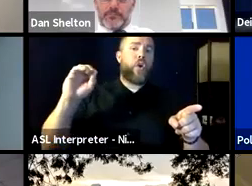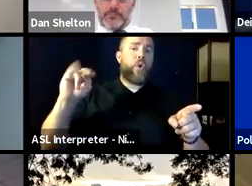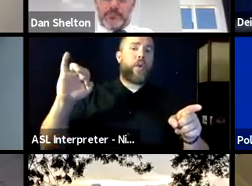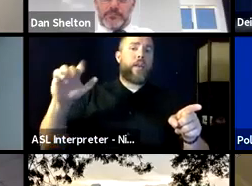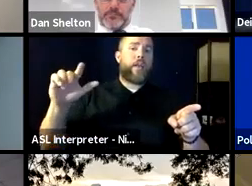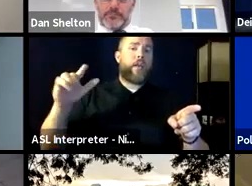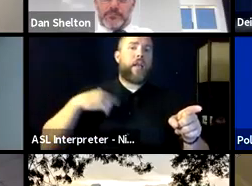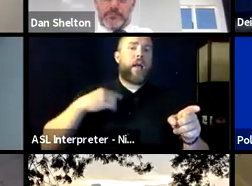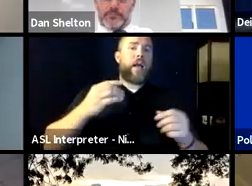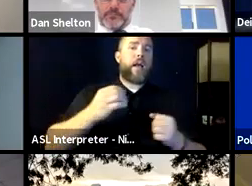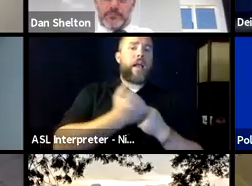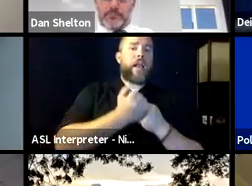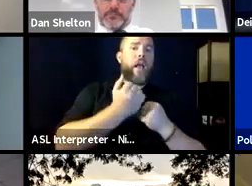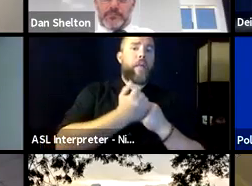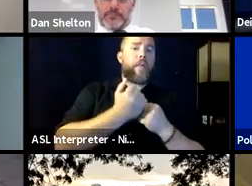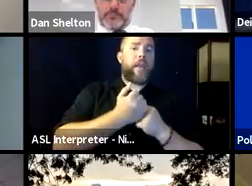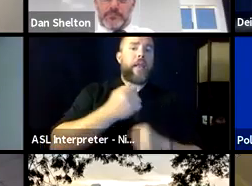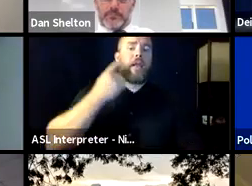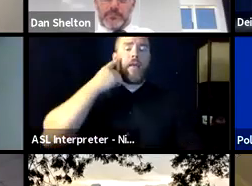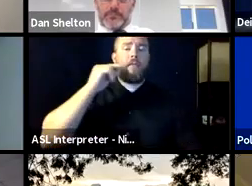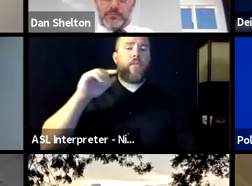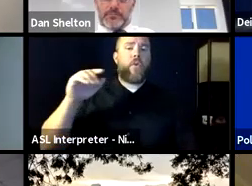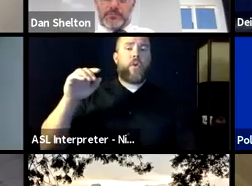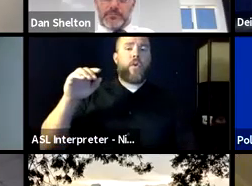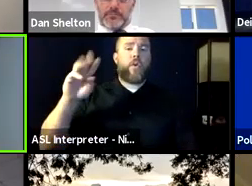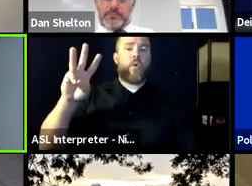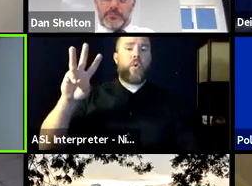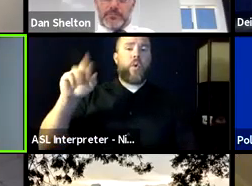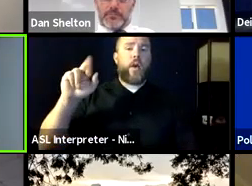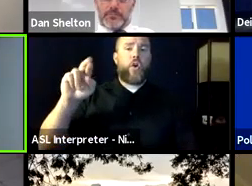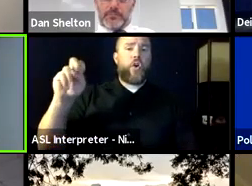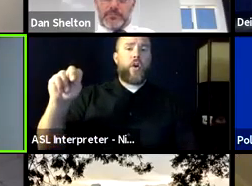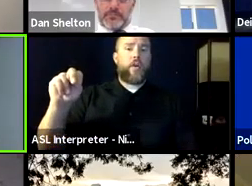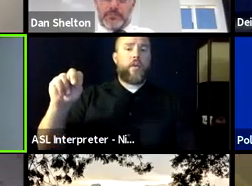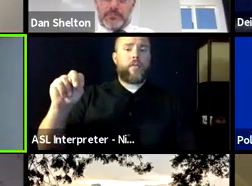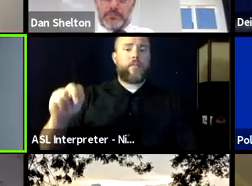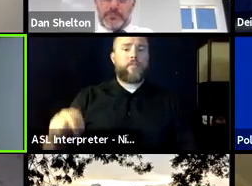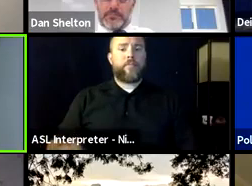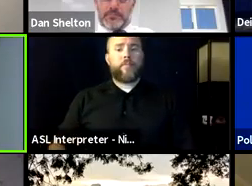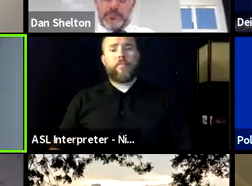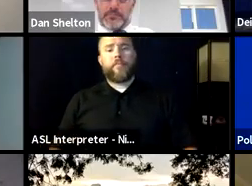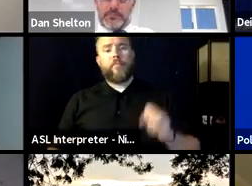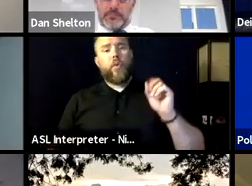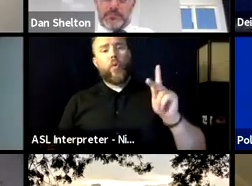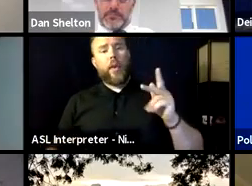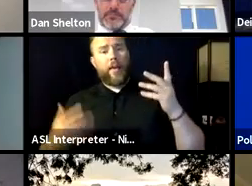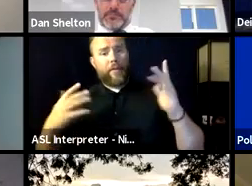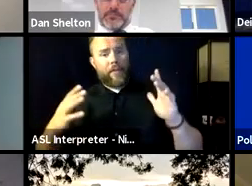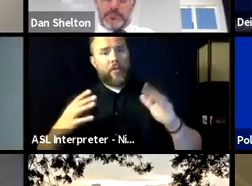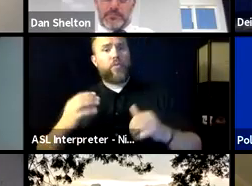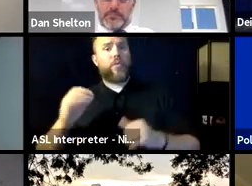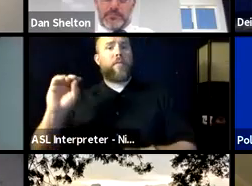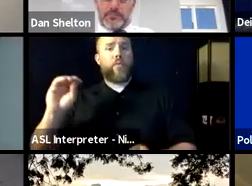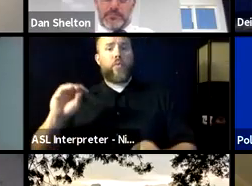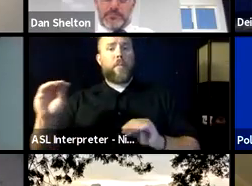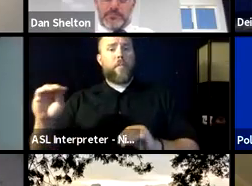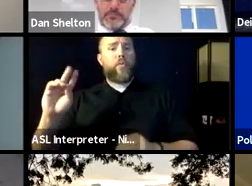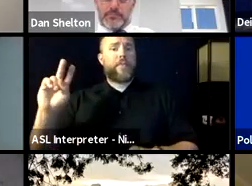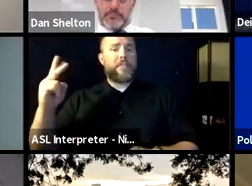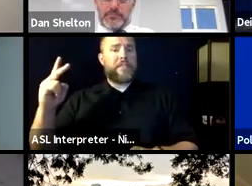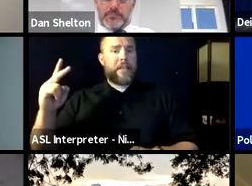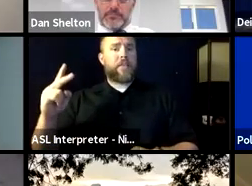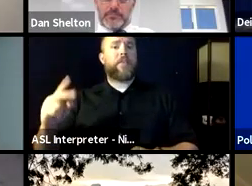Do I have a second? Alethea Smith Tucker, I'll second. All right, it's been moved and seconded that Warren Howell serves